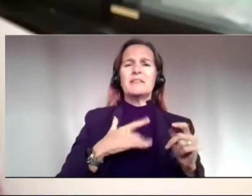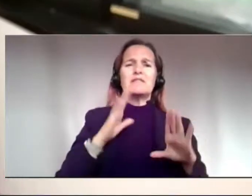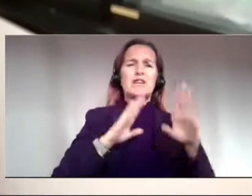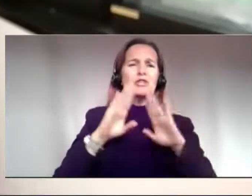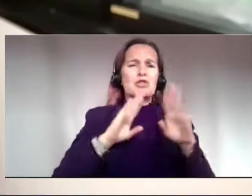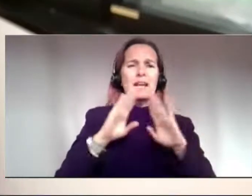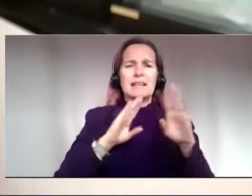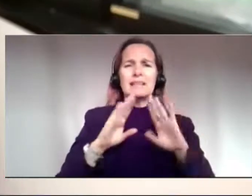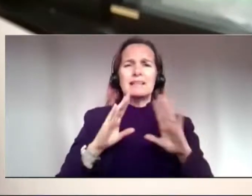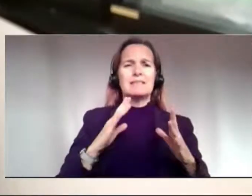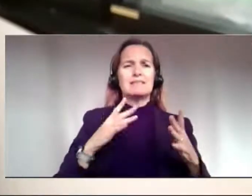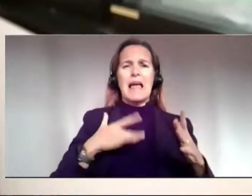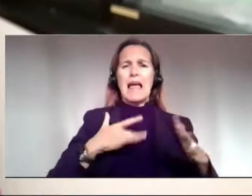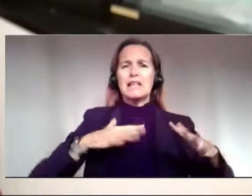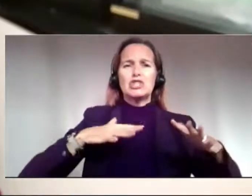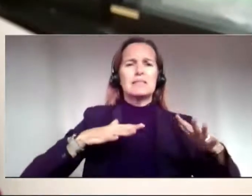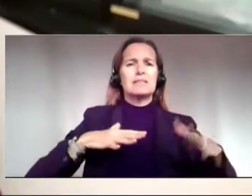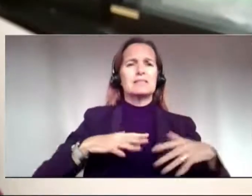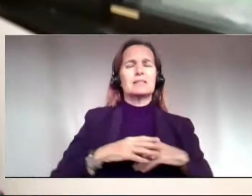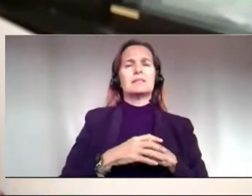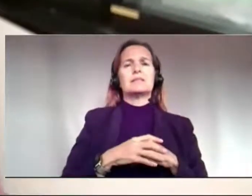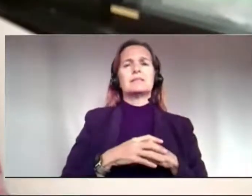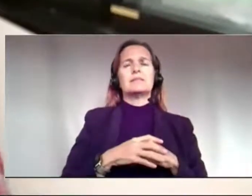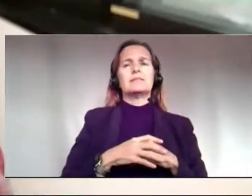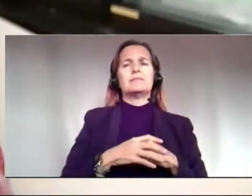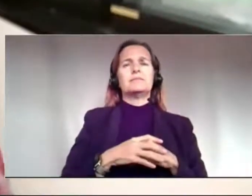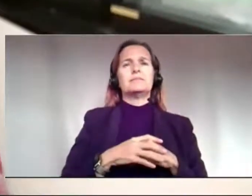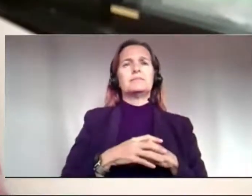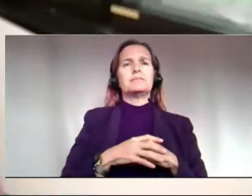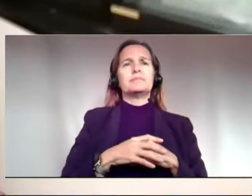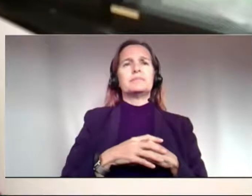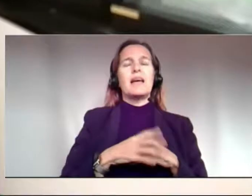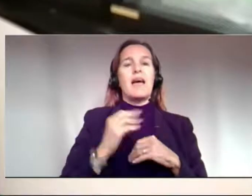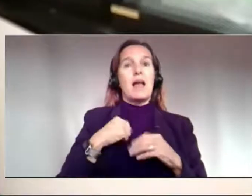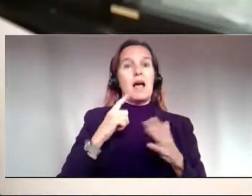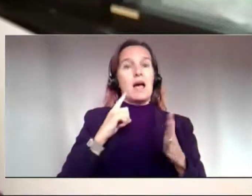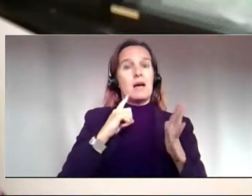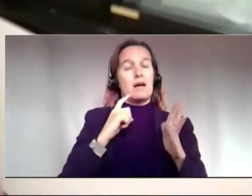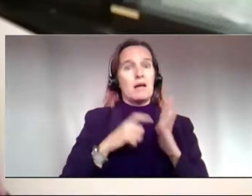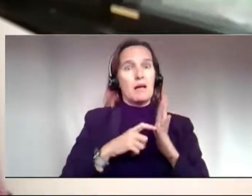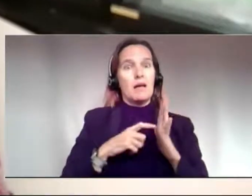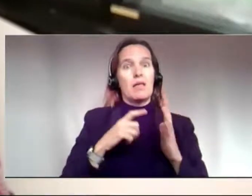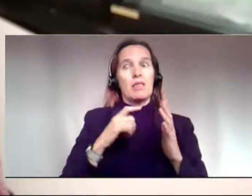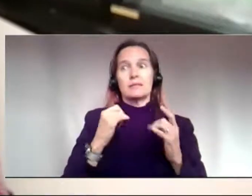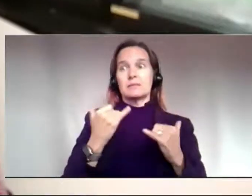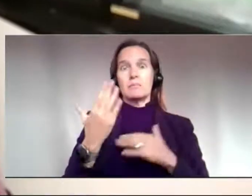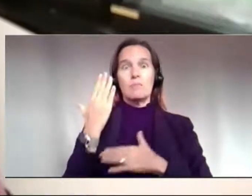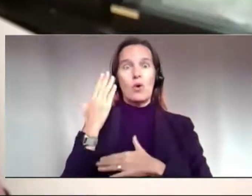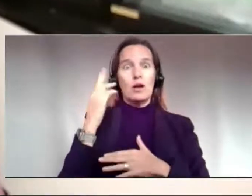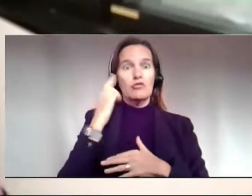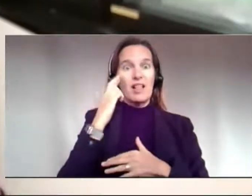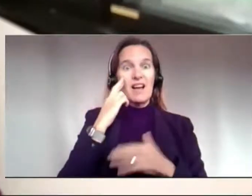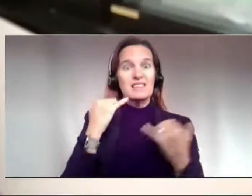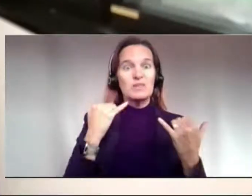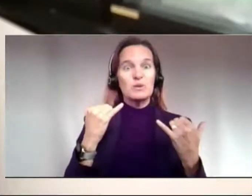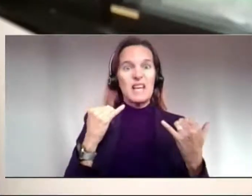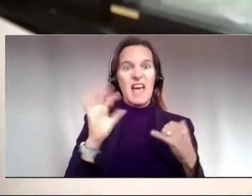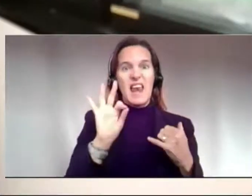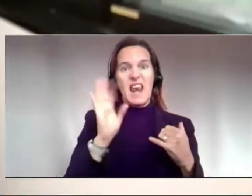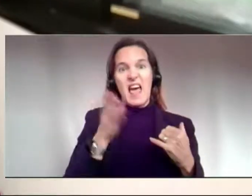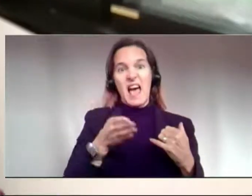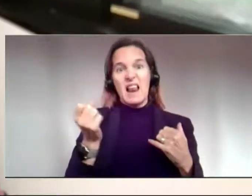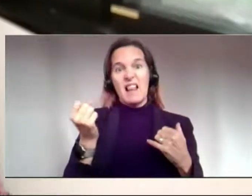on and so forth. And what dawned on me this morning was that today is 9/11. 19 years ago, we